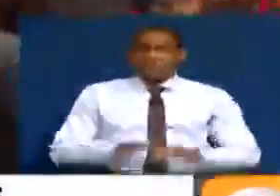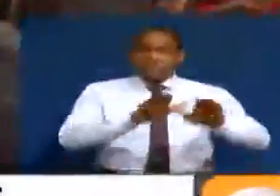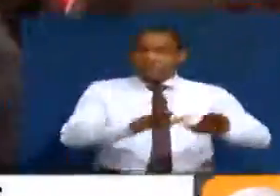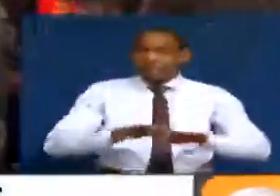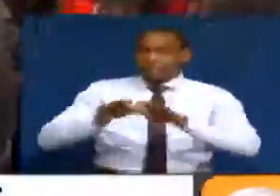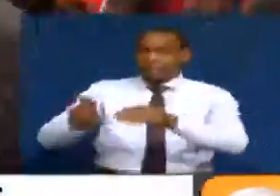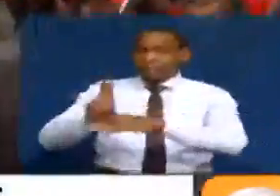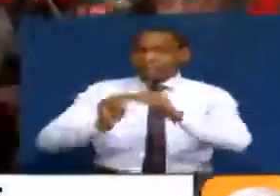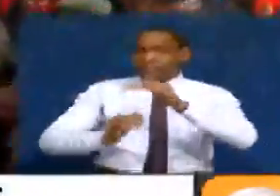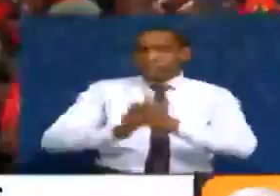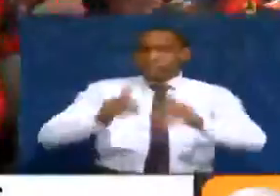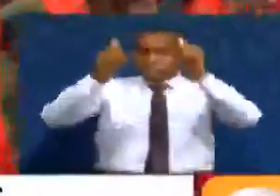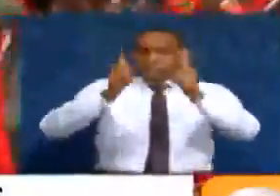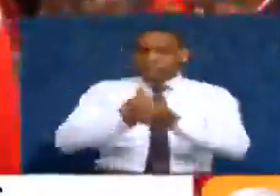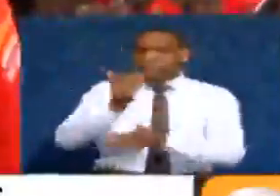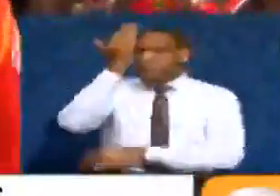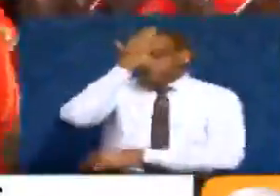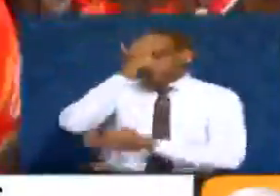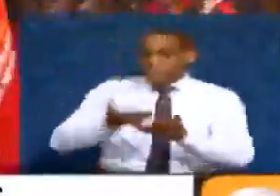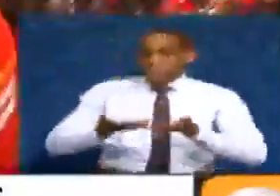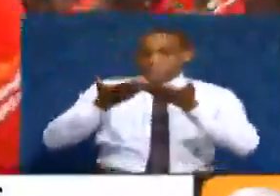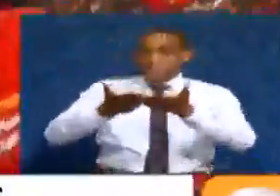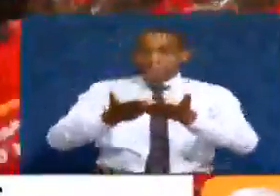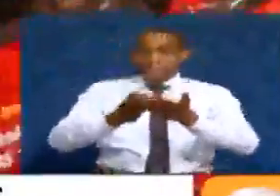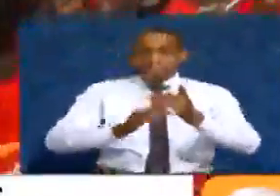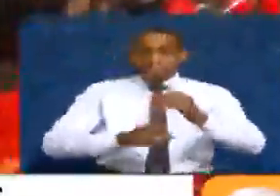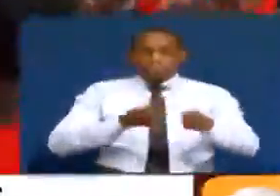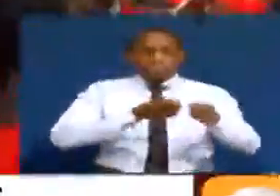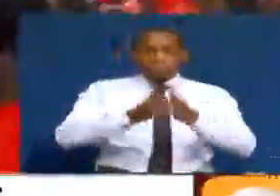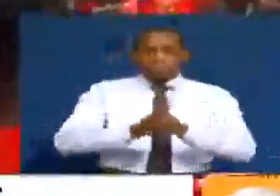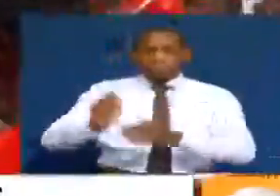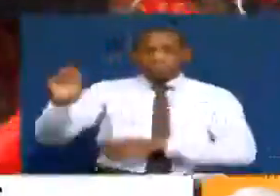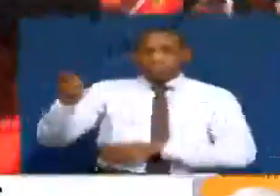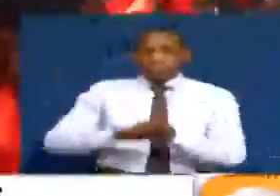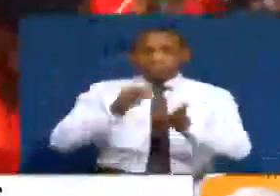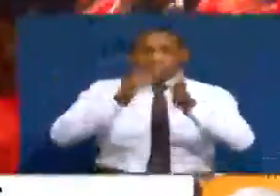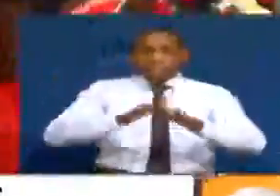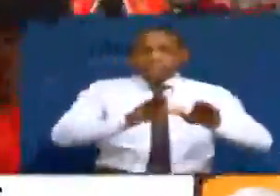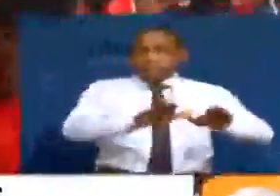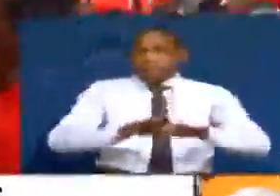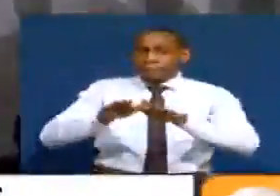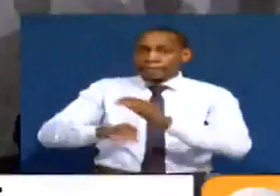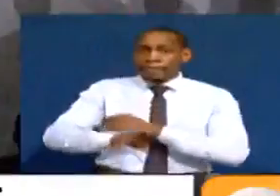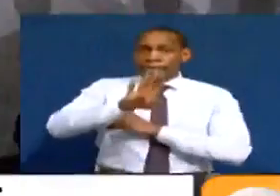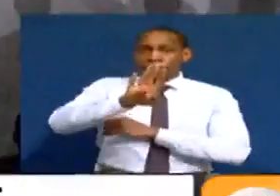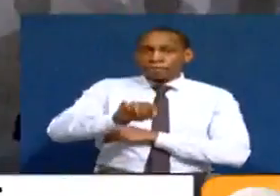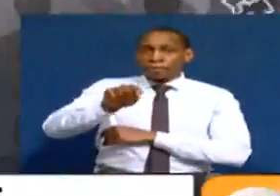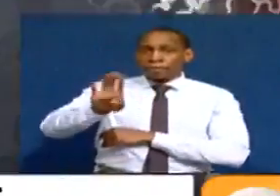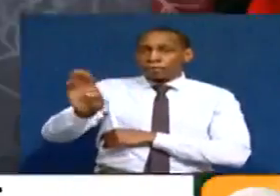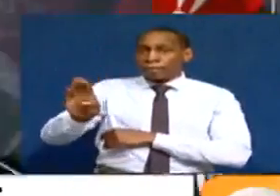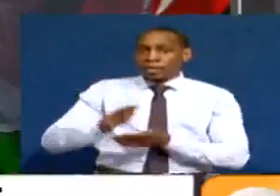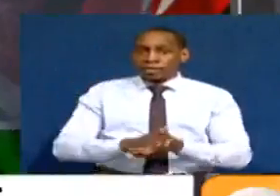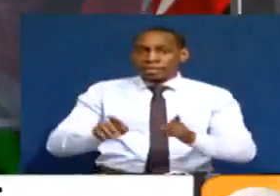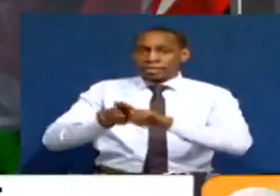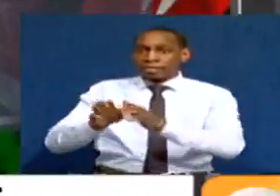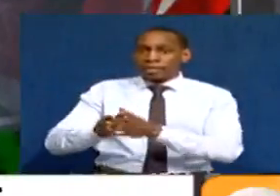Campaign spending limits gazetted on Monday provide a cap on presidential campaigns' expenditure to be 4.4 billion shillings. It